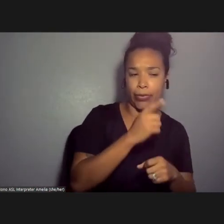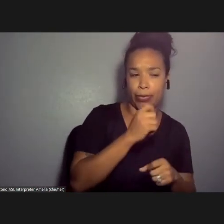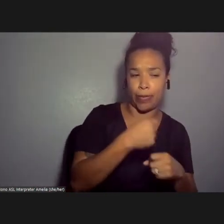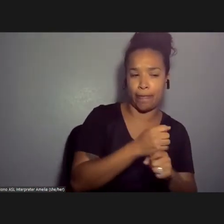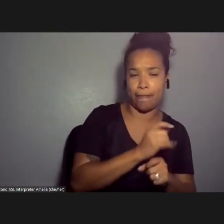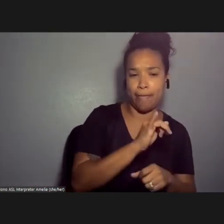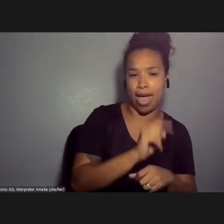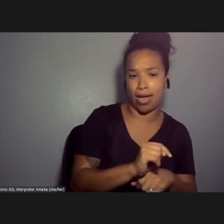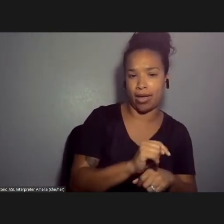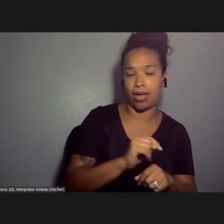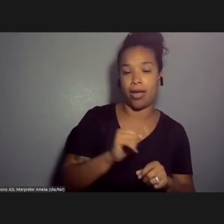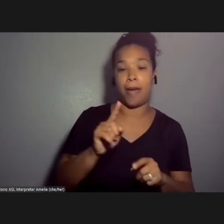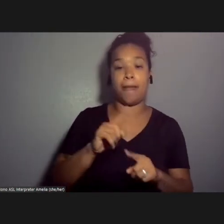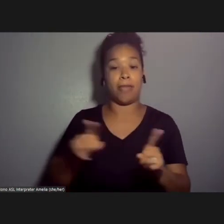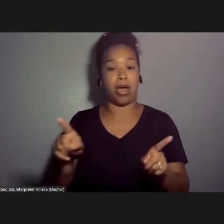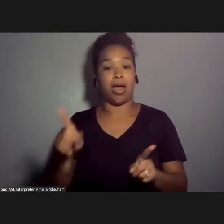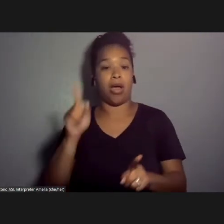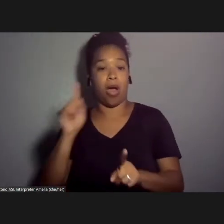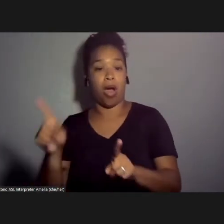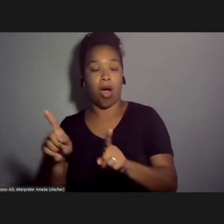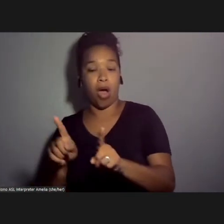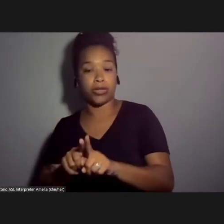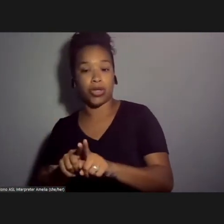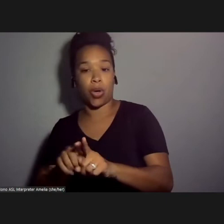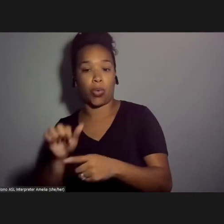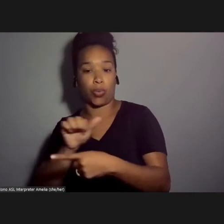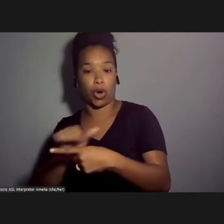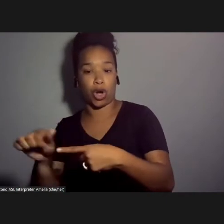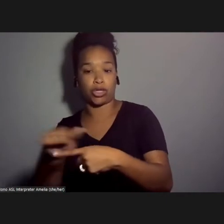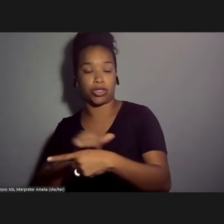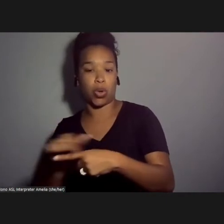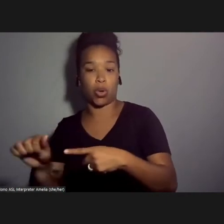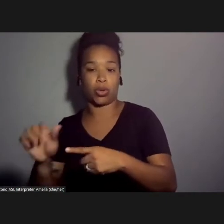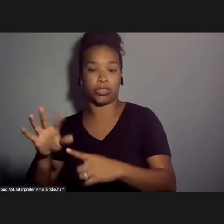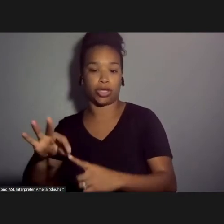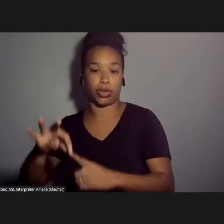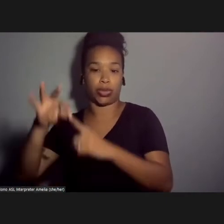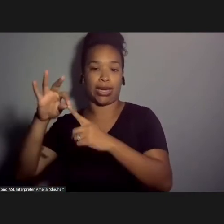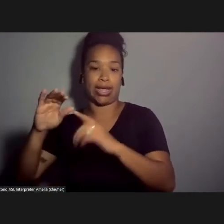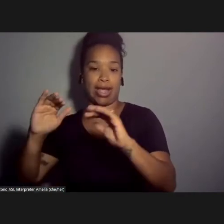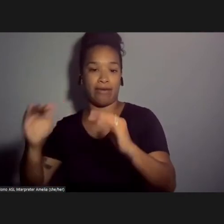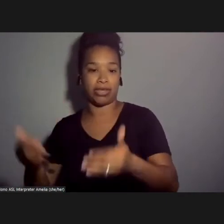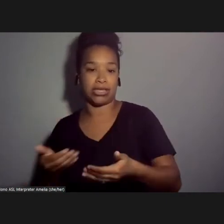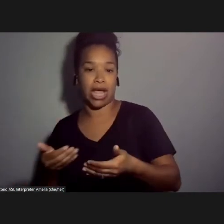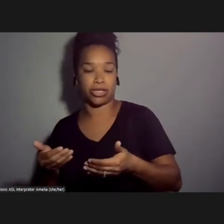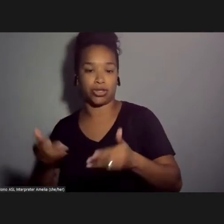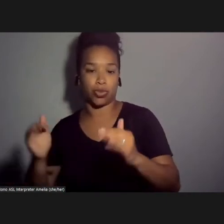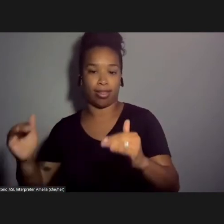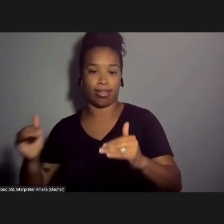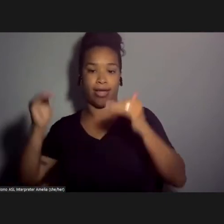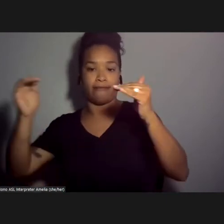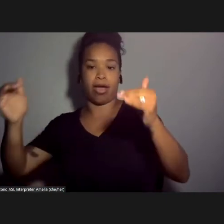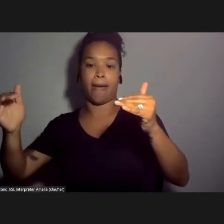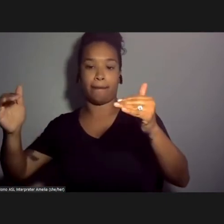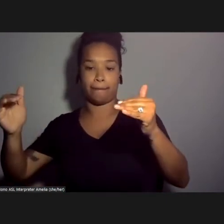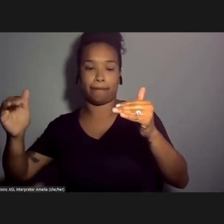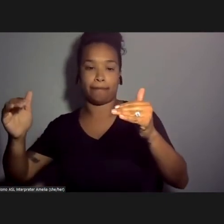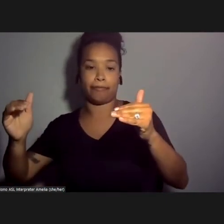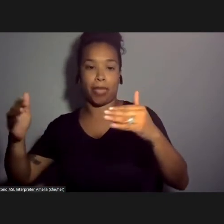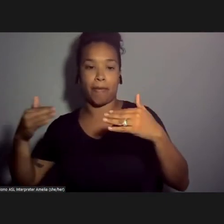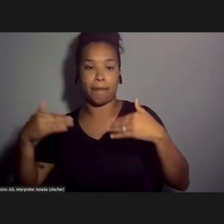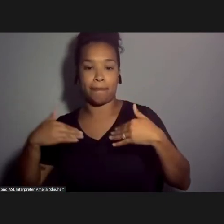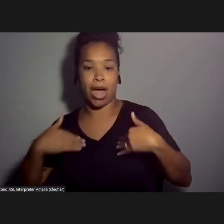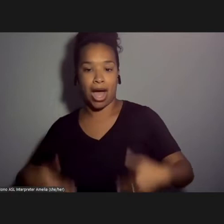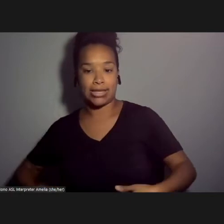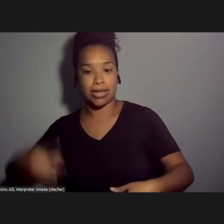is a unique invitation to lift up that particular alchemy of the bodies and minds assembled to do the